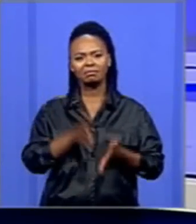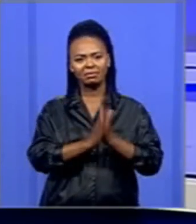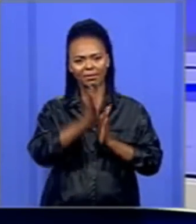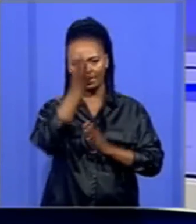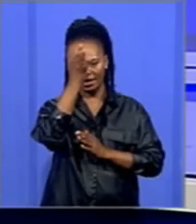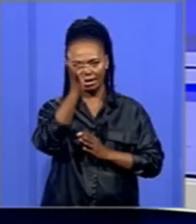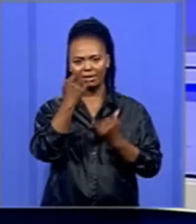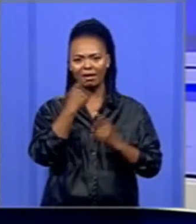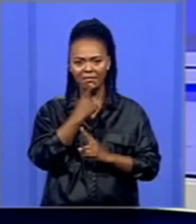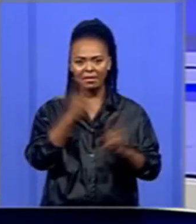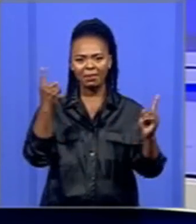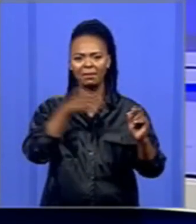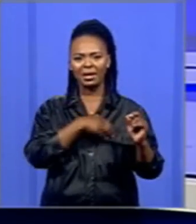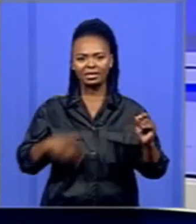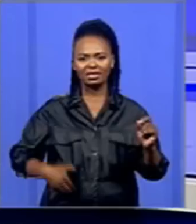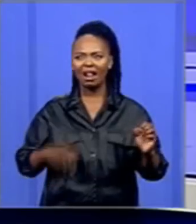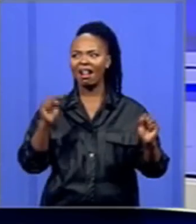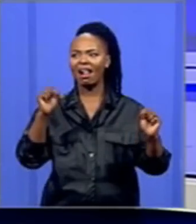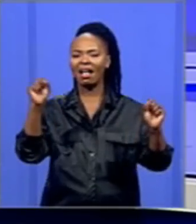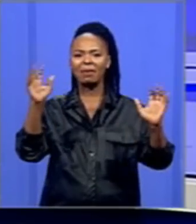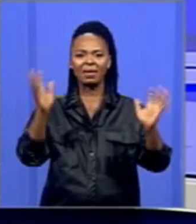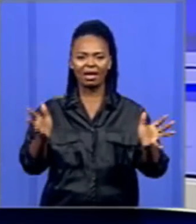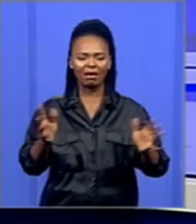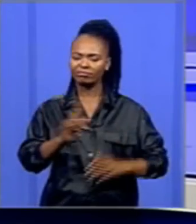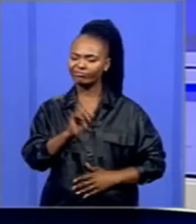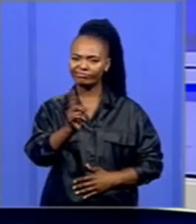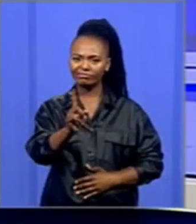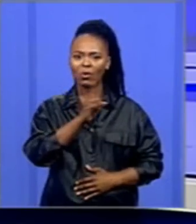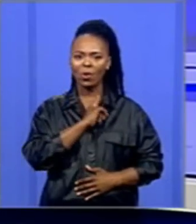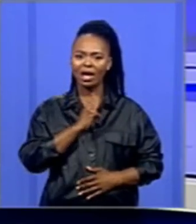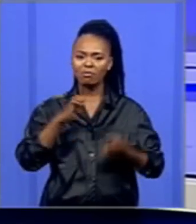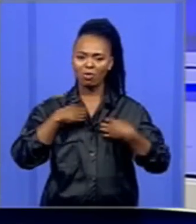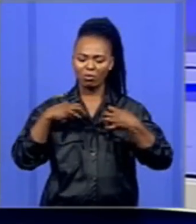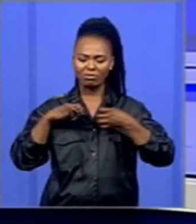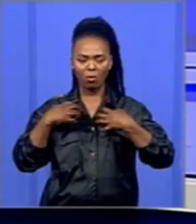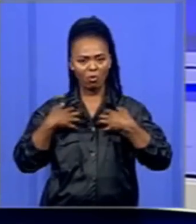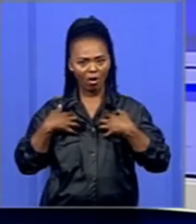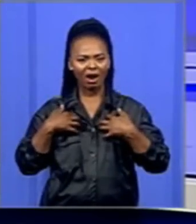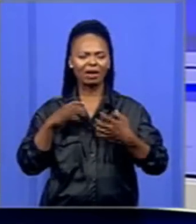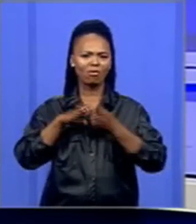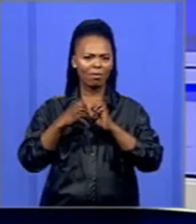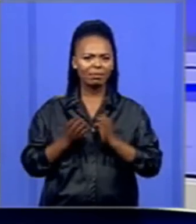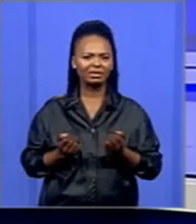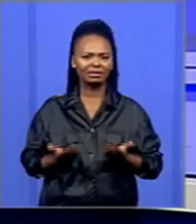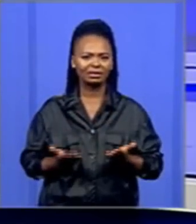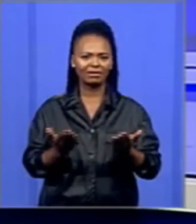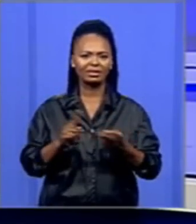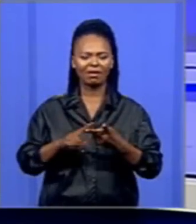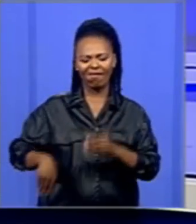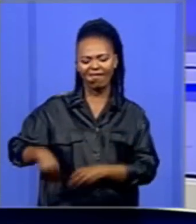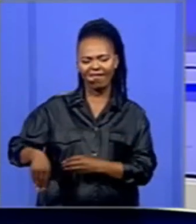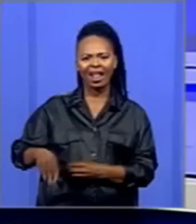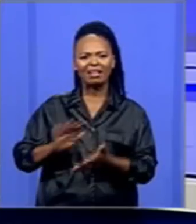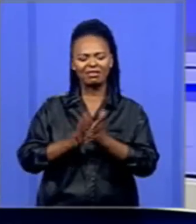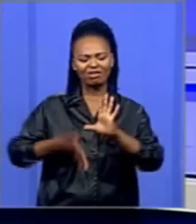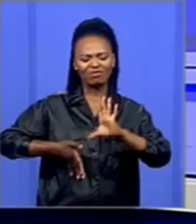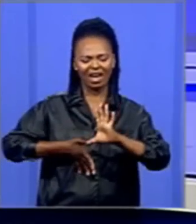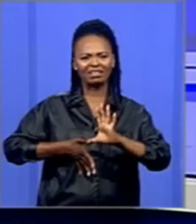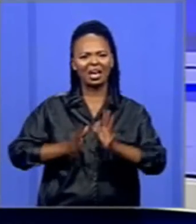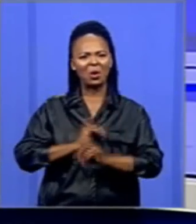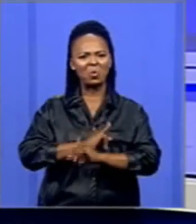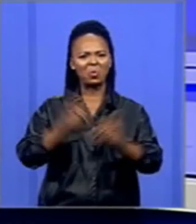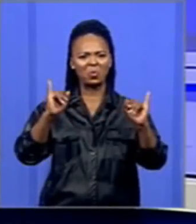tsa mopresidente puo ya molomo fela. Balla ka phano ya ditshebeletso leqeme la metsi le tsamaiso e mpe ya dikgwerekgwere. Mopresidente